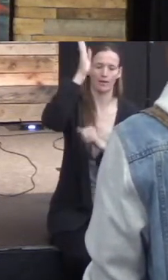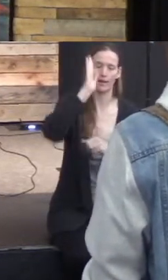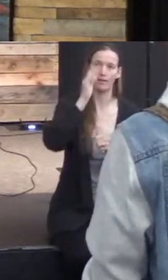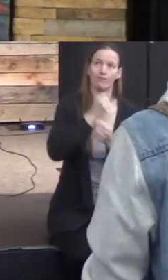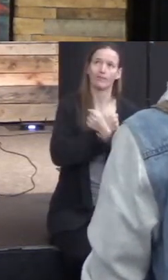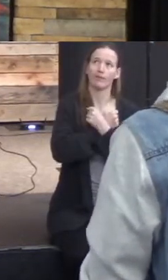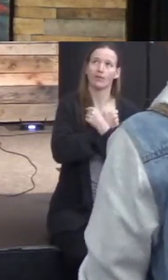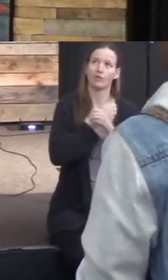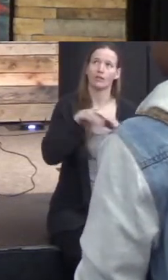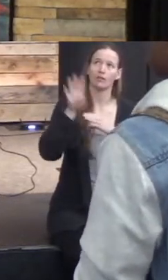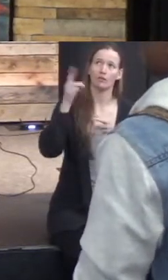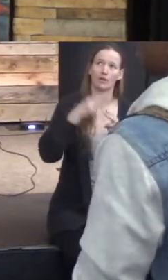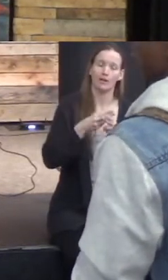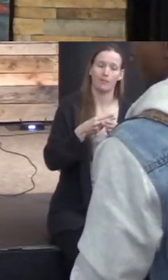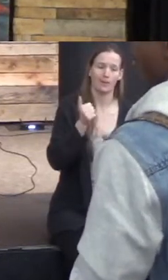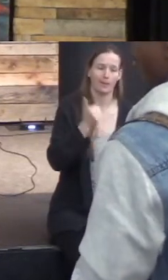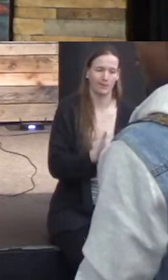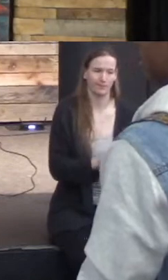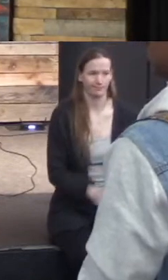Amen.